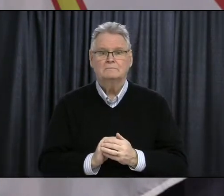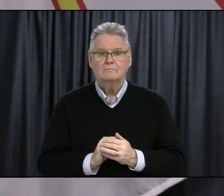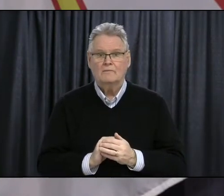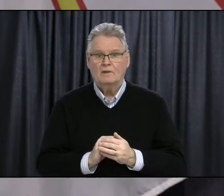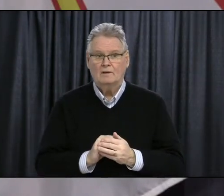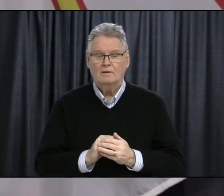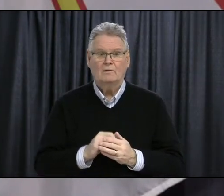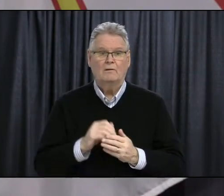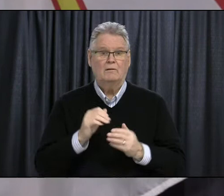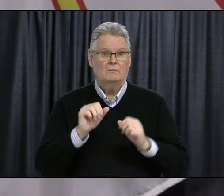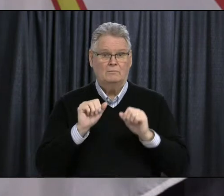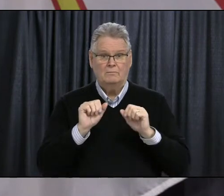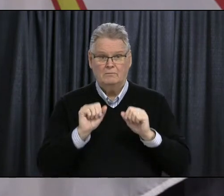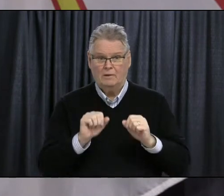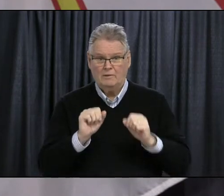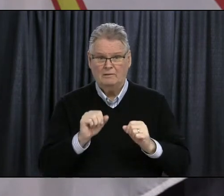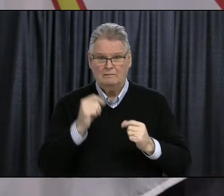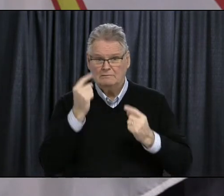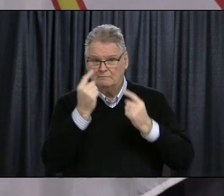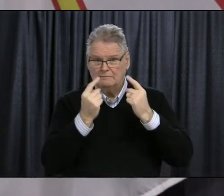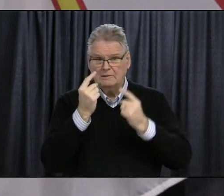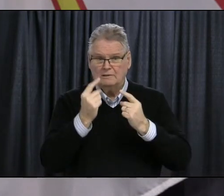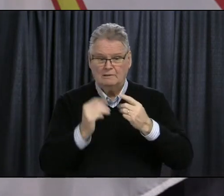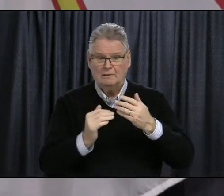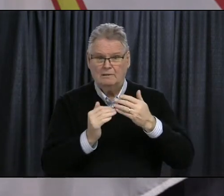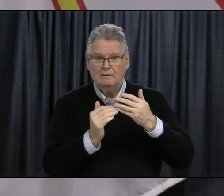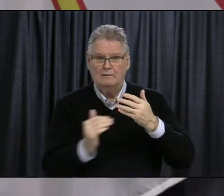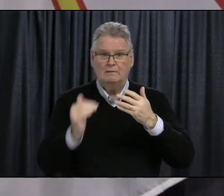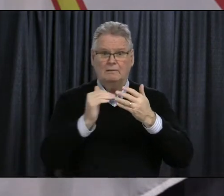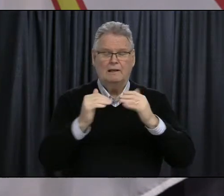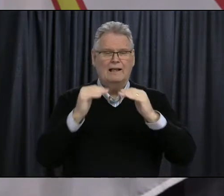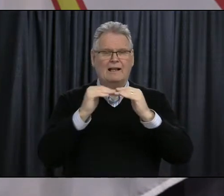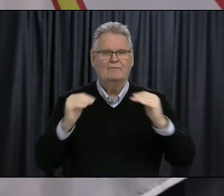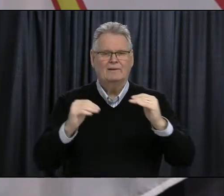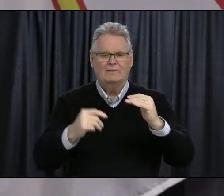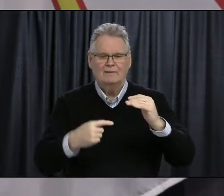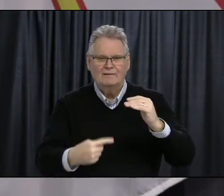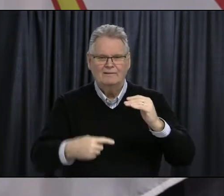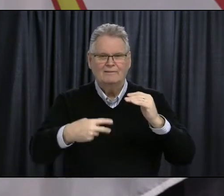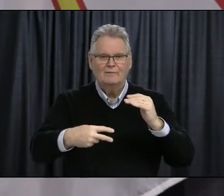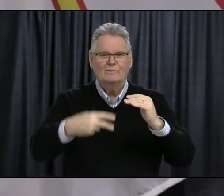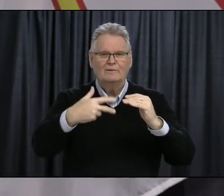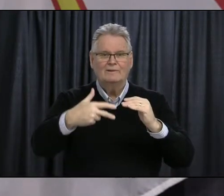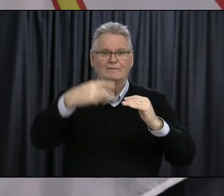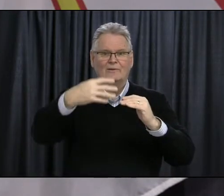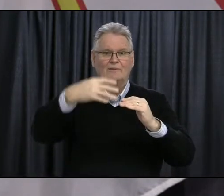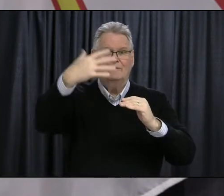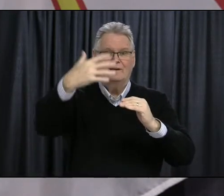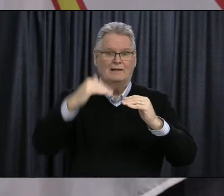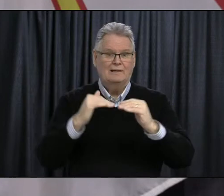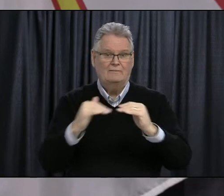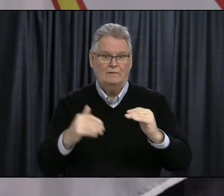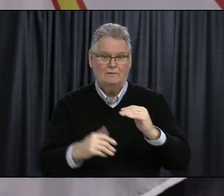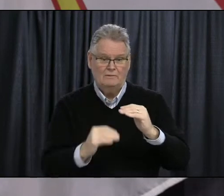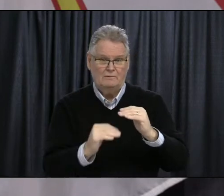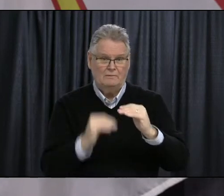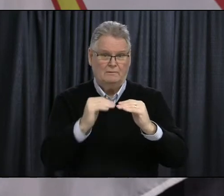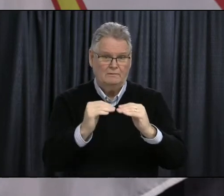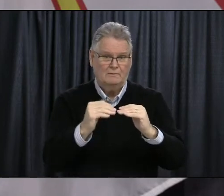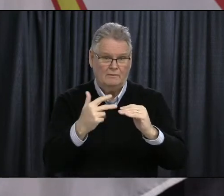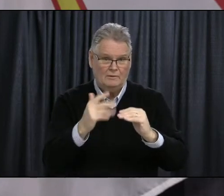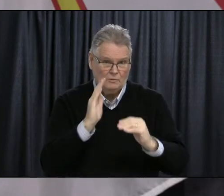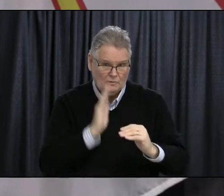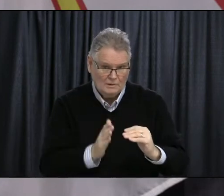case that came out with this cluster, right? So everybody else is epi-linked to to the first case of